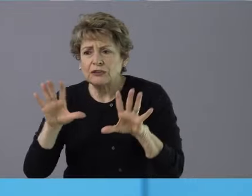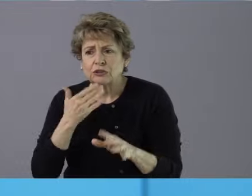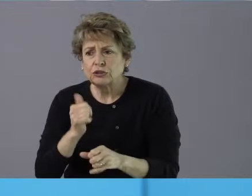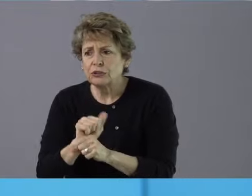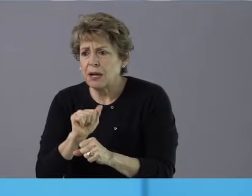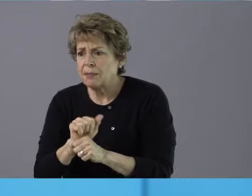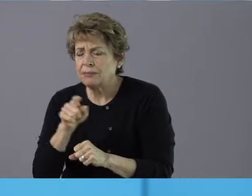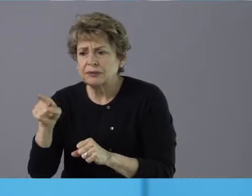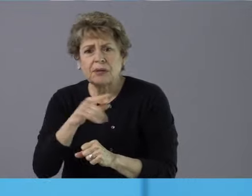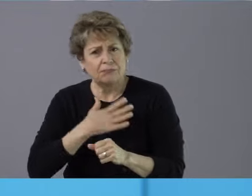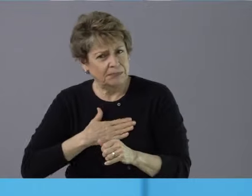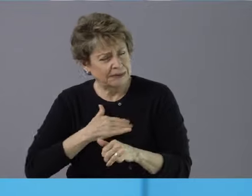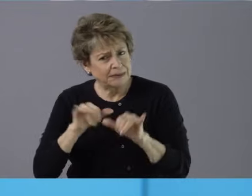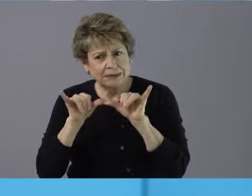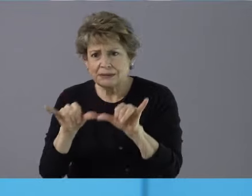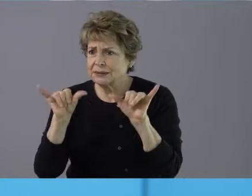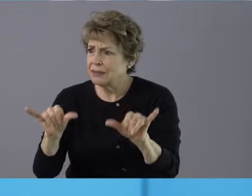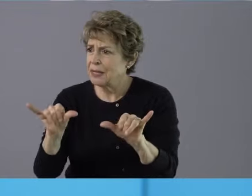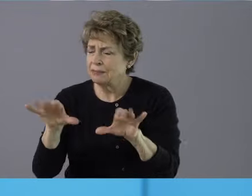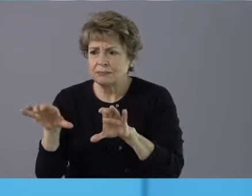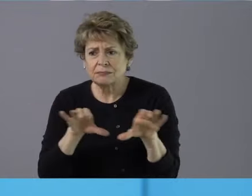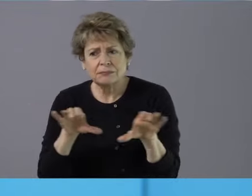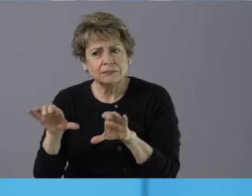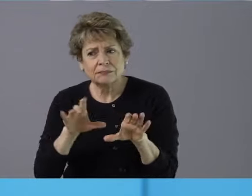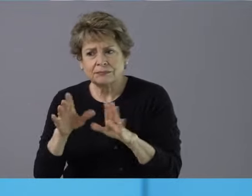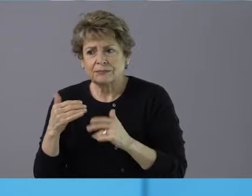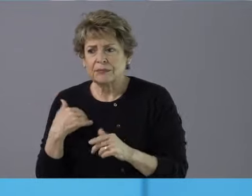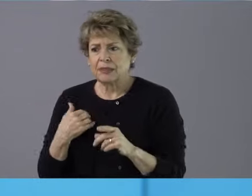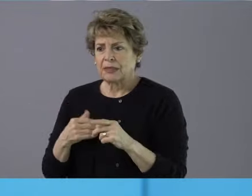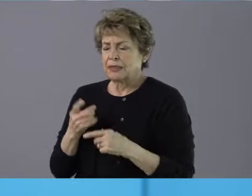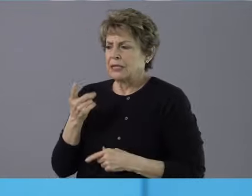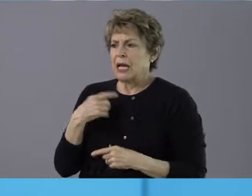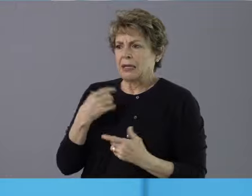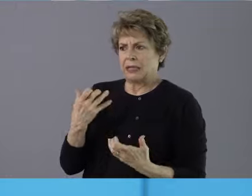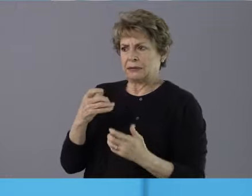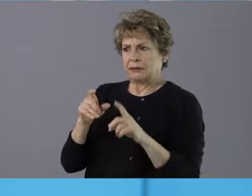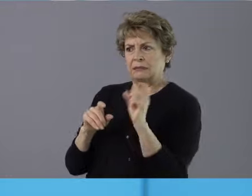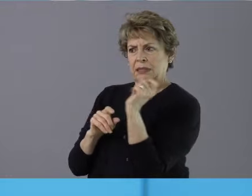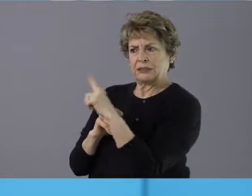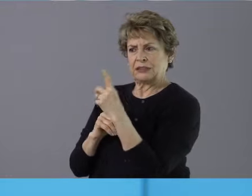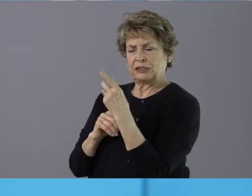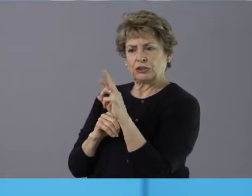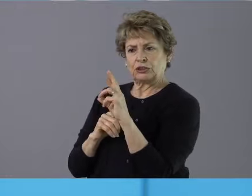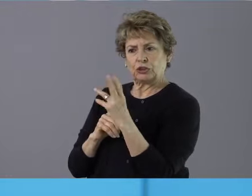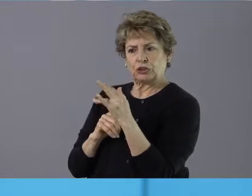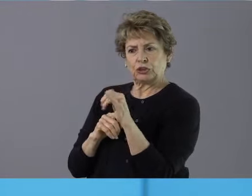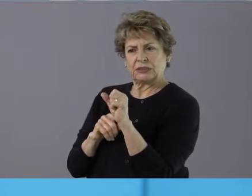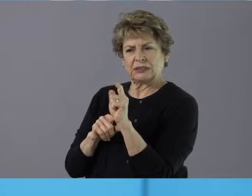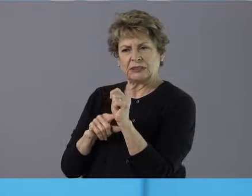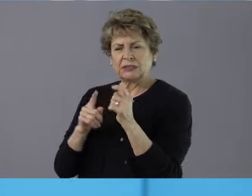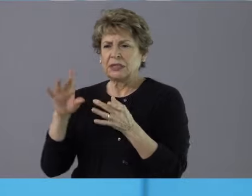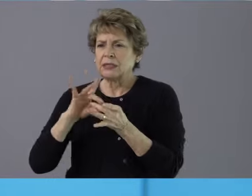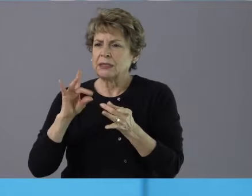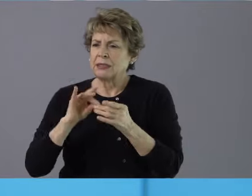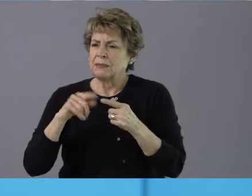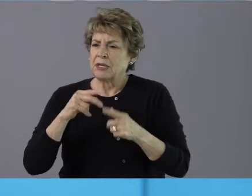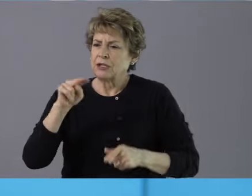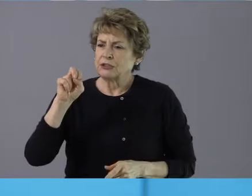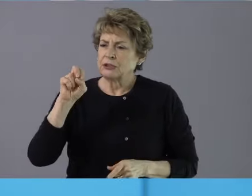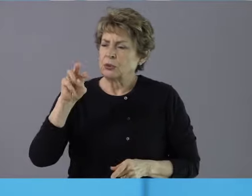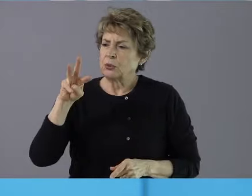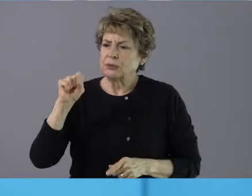please. Will you please, so people understand what's happening in the news that's being reported from the county level, again,